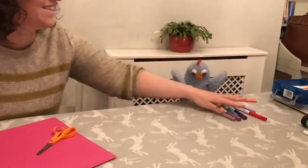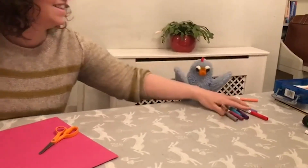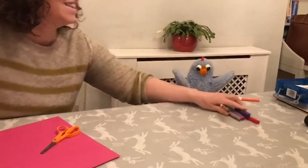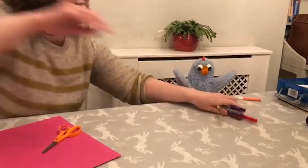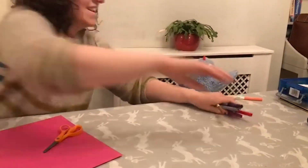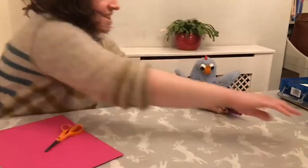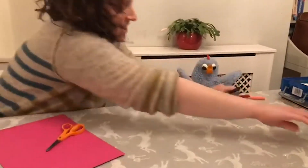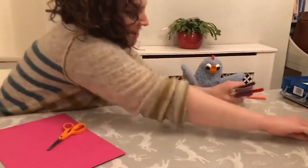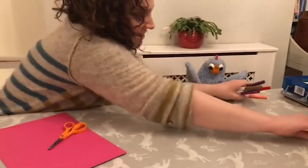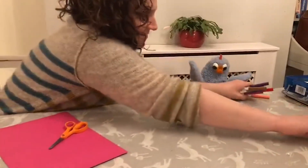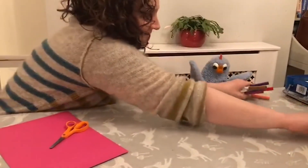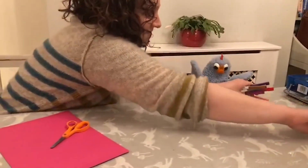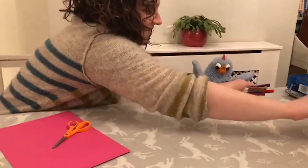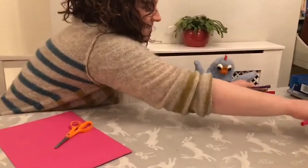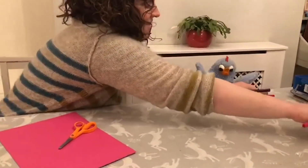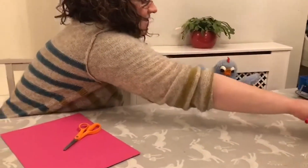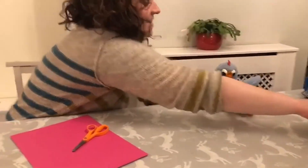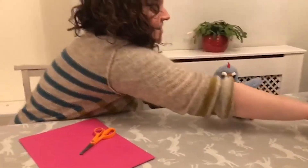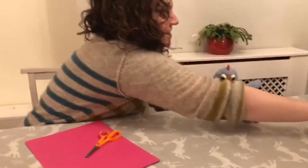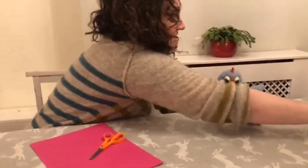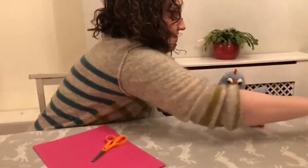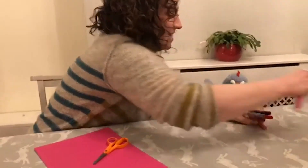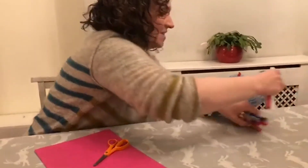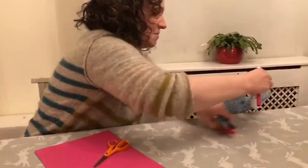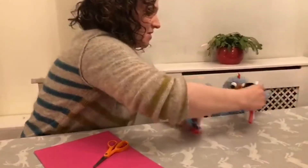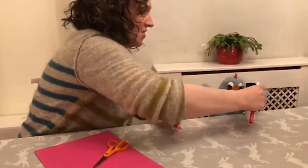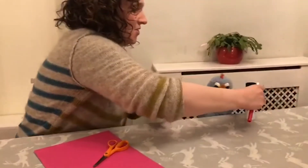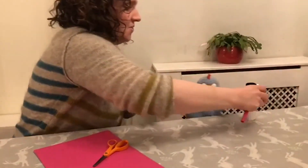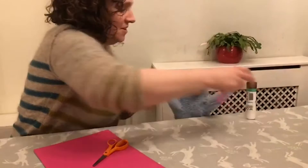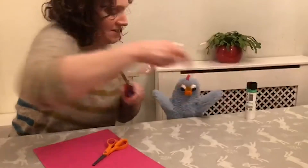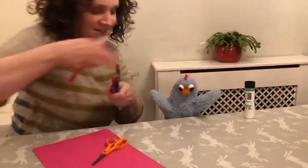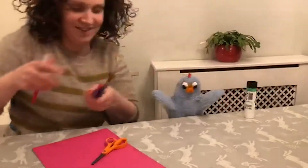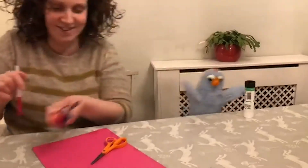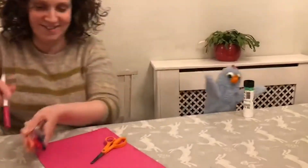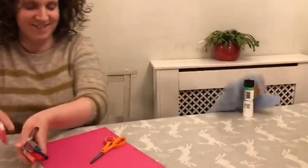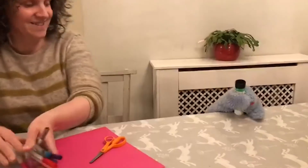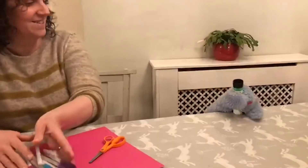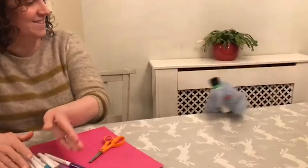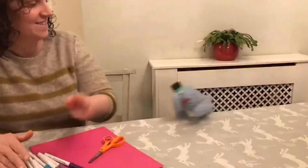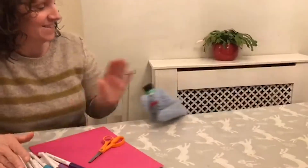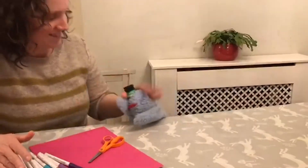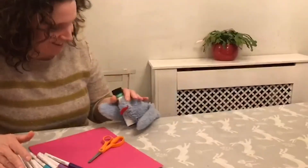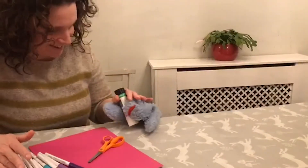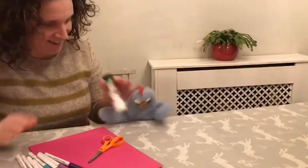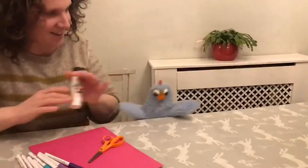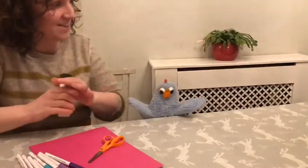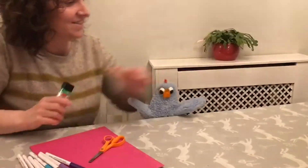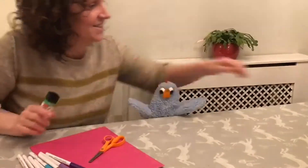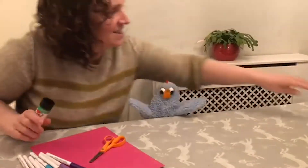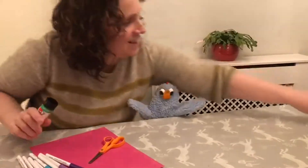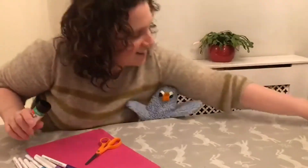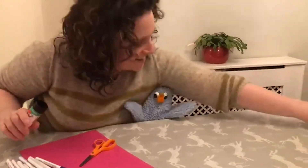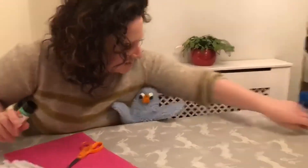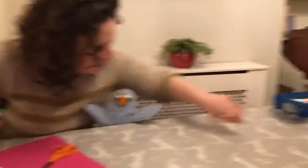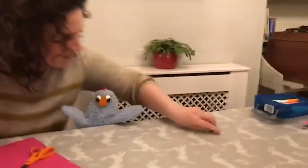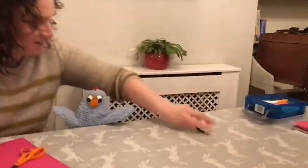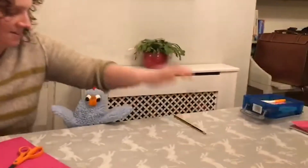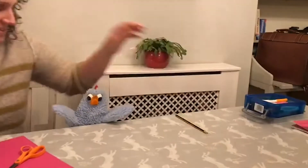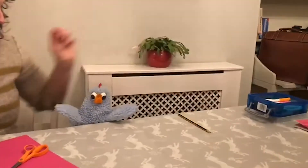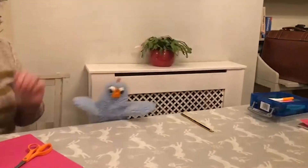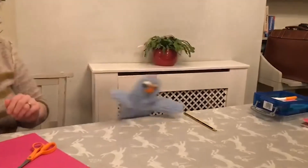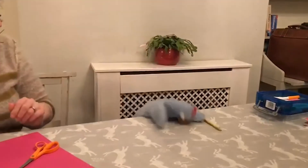Okay. Thank you. Some glue. Thank you. And